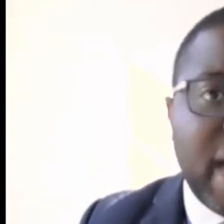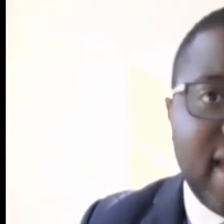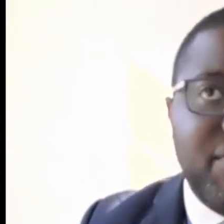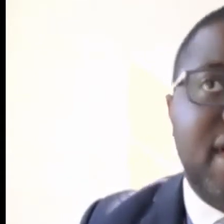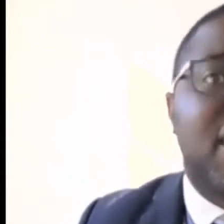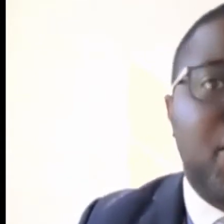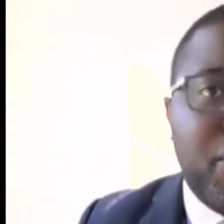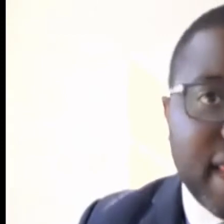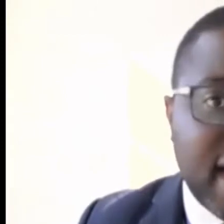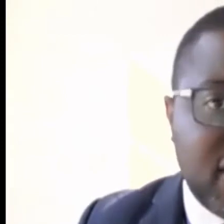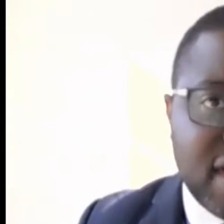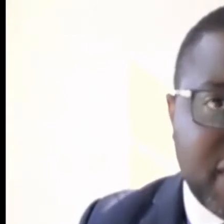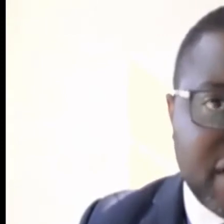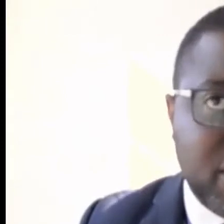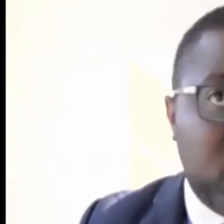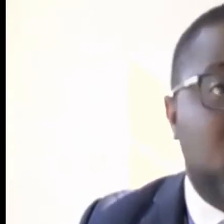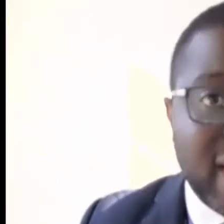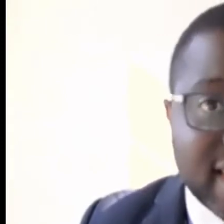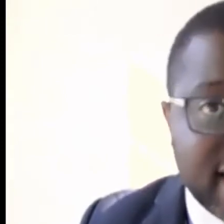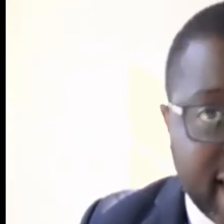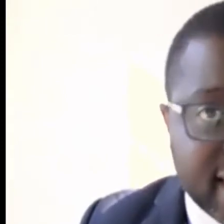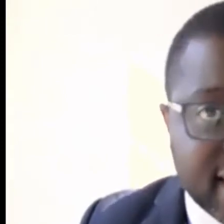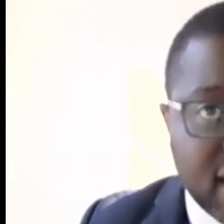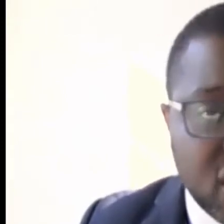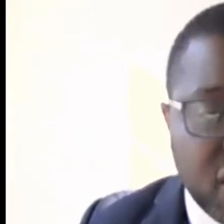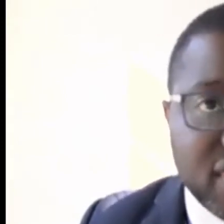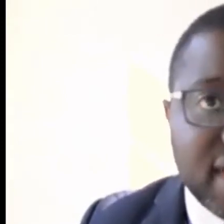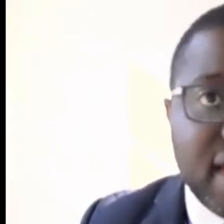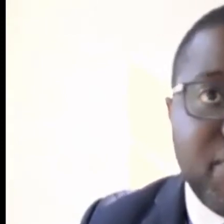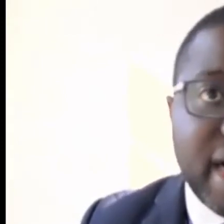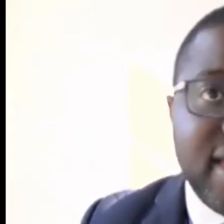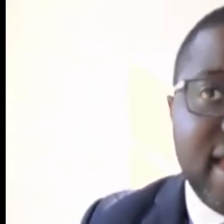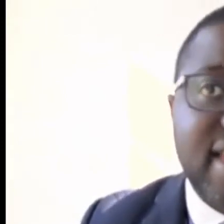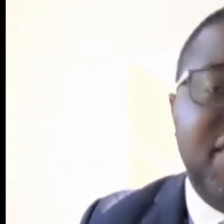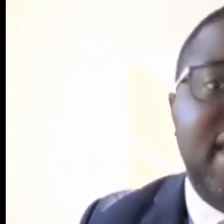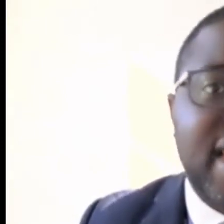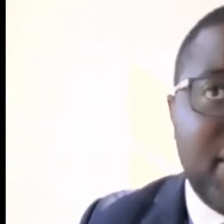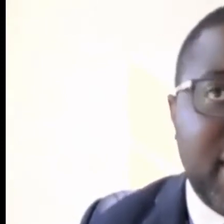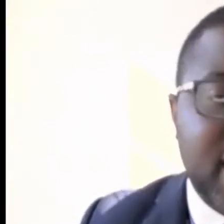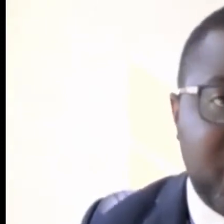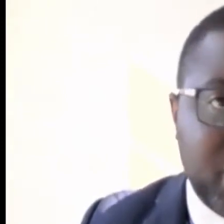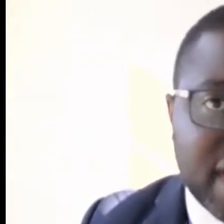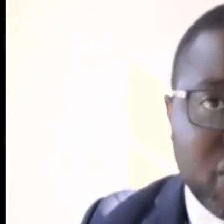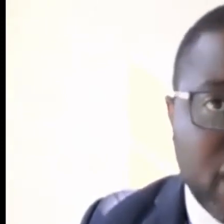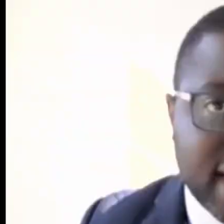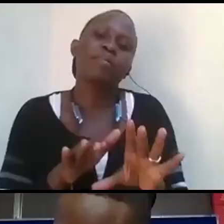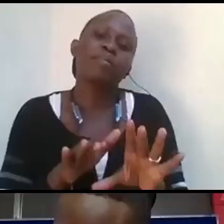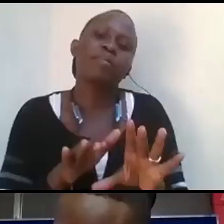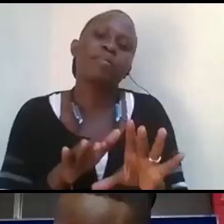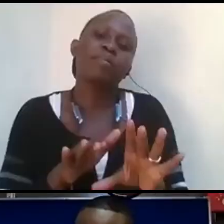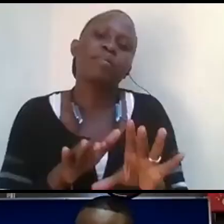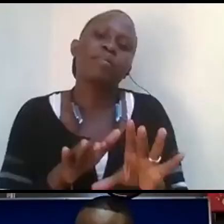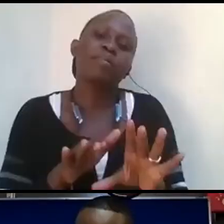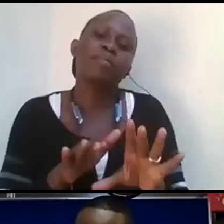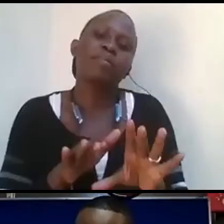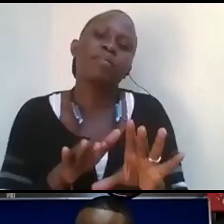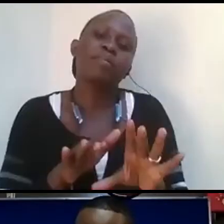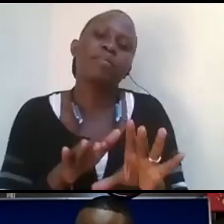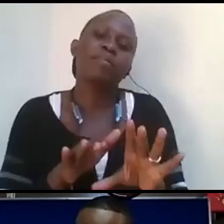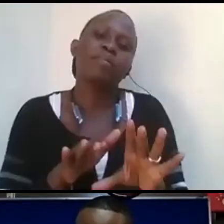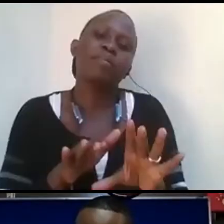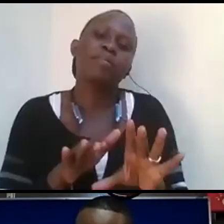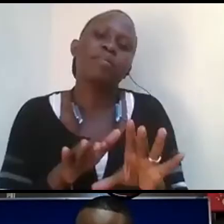the pandemic breaking out in a factory, because once it does, of course, the impact is that given the numbers of people that work in these factories,